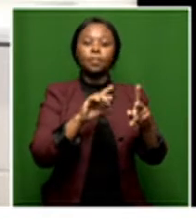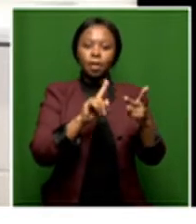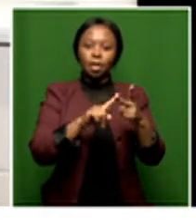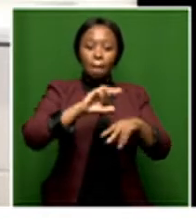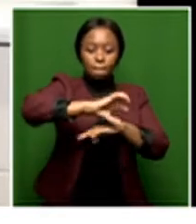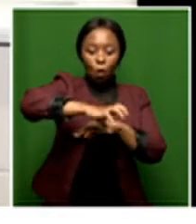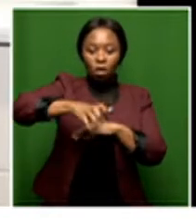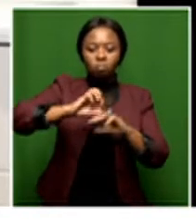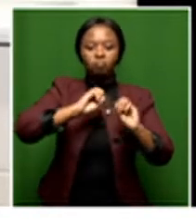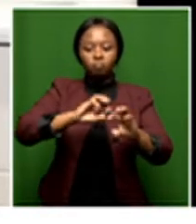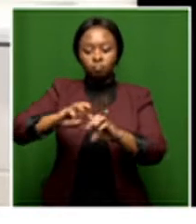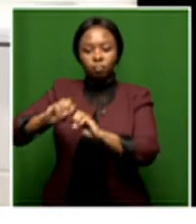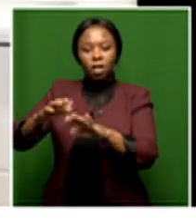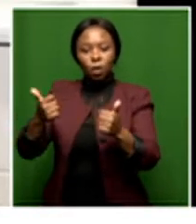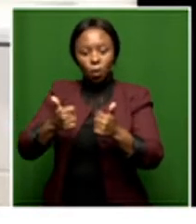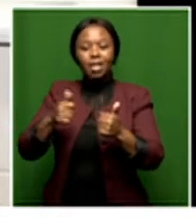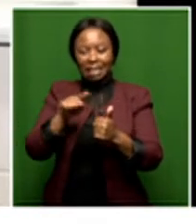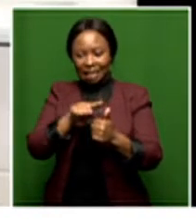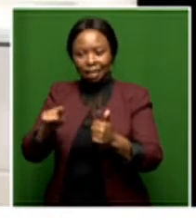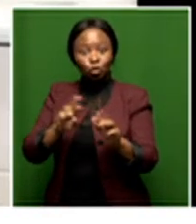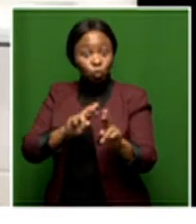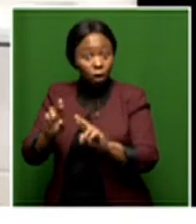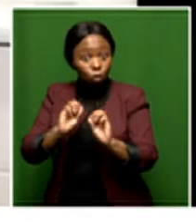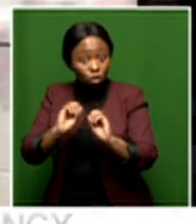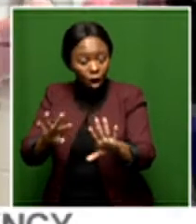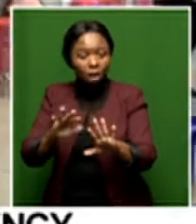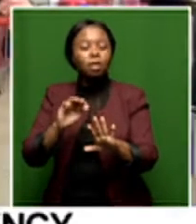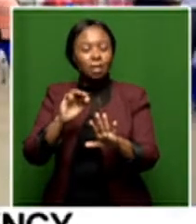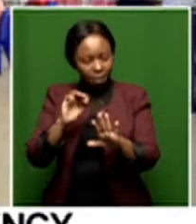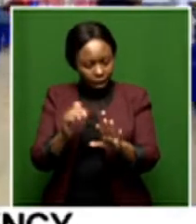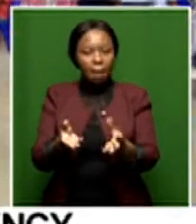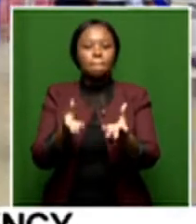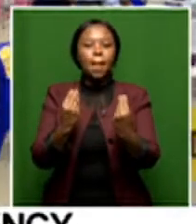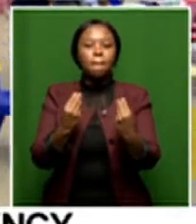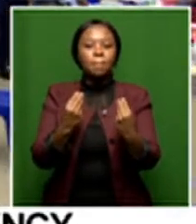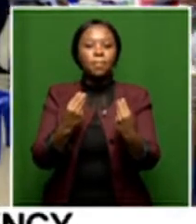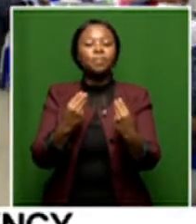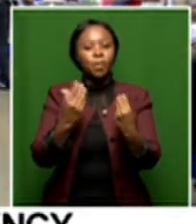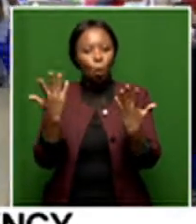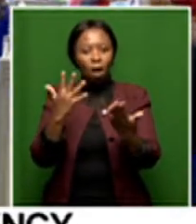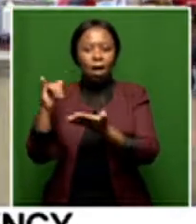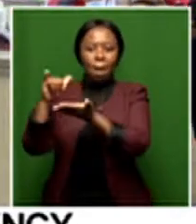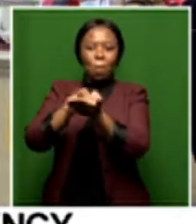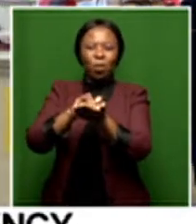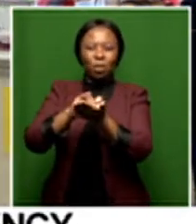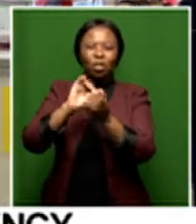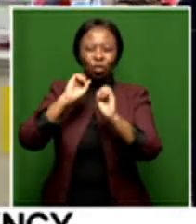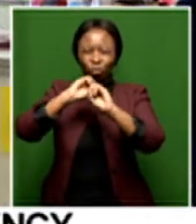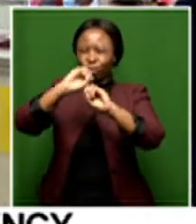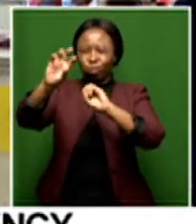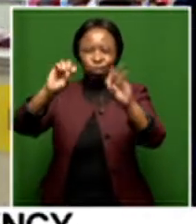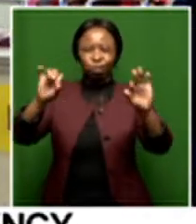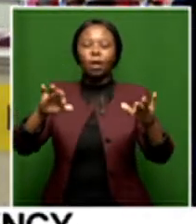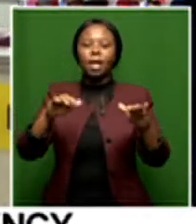are really geared up to start to roll this out. And as soon as we can get them into the airport and ship them out, we should start